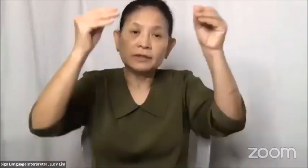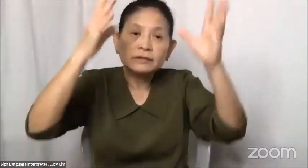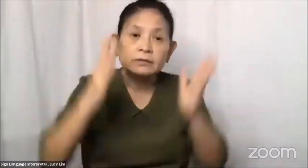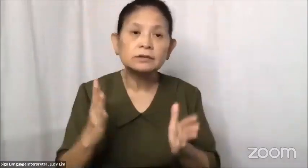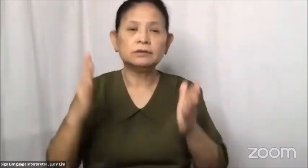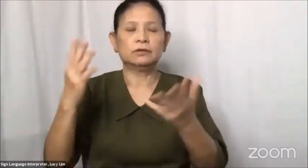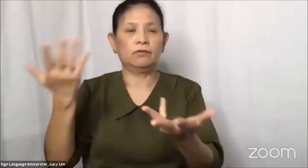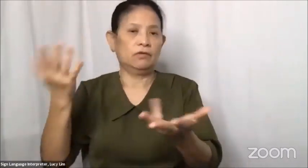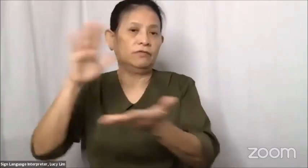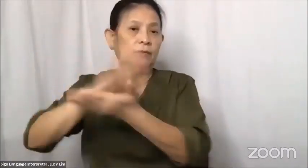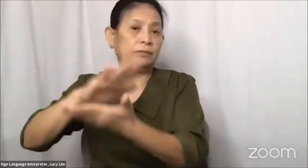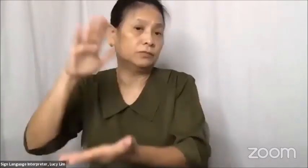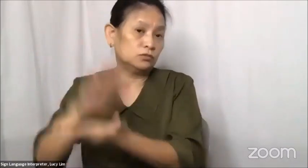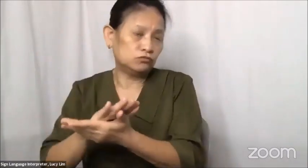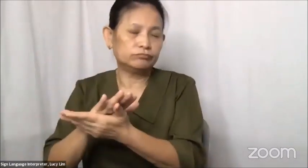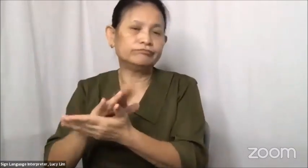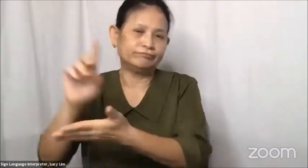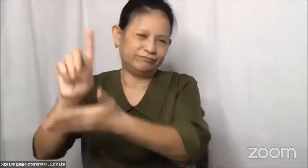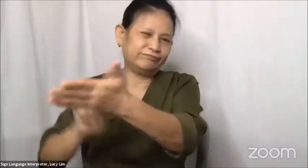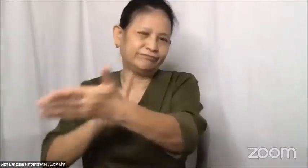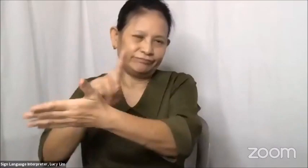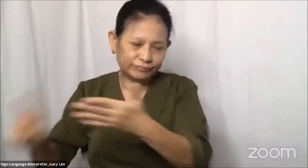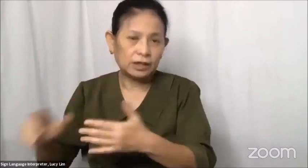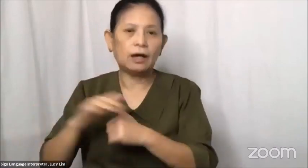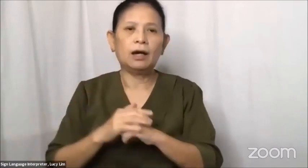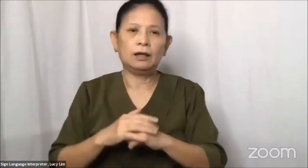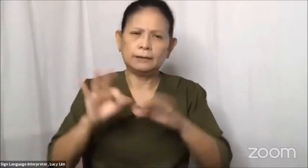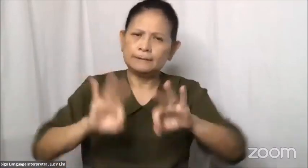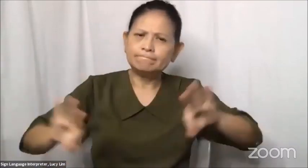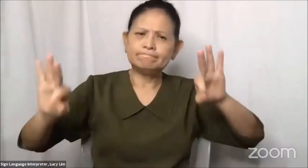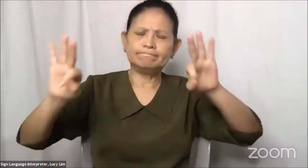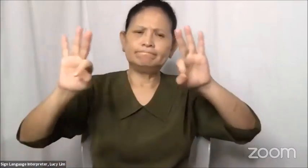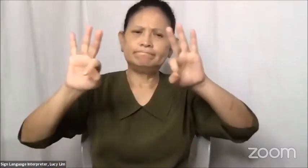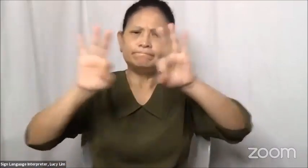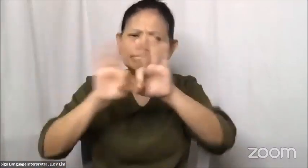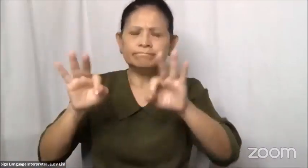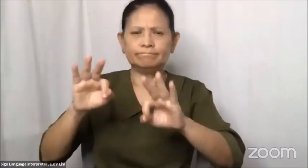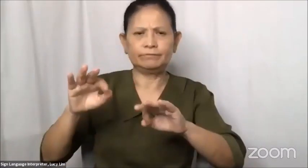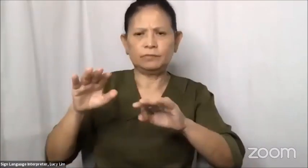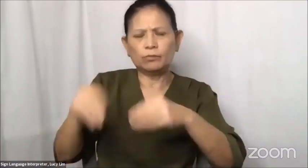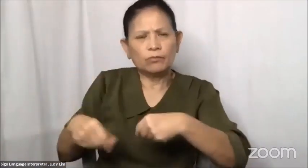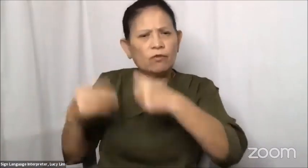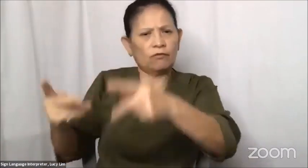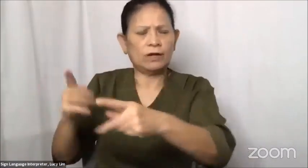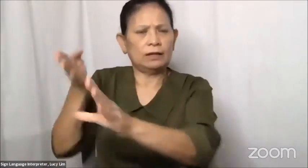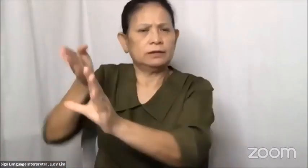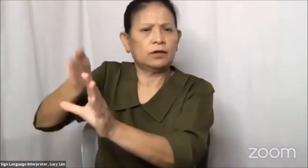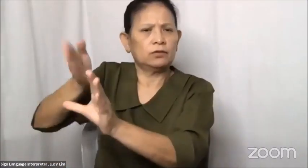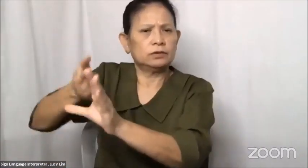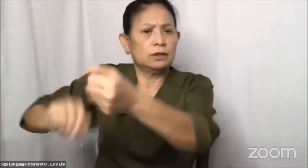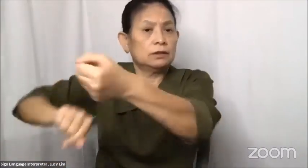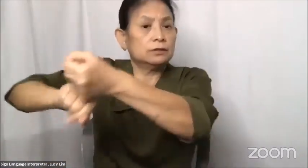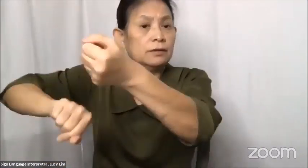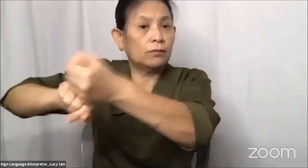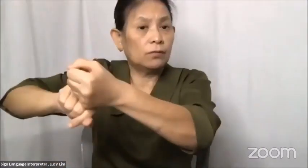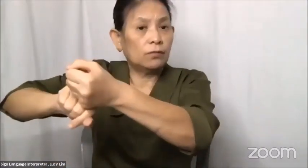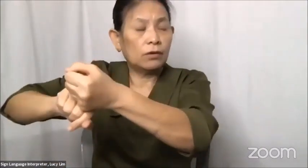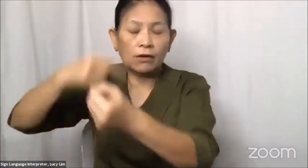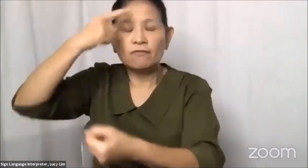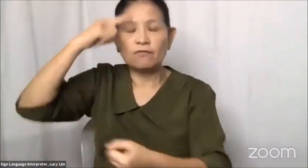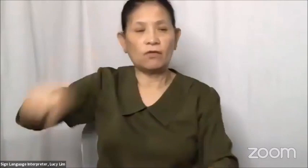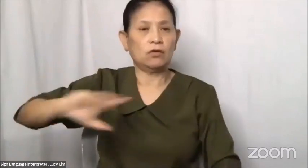school. So it's very important to provide psychosocial support for